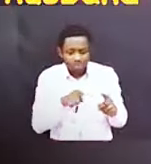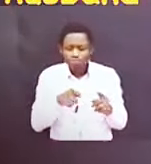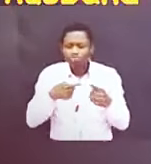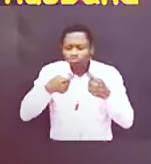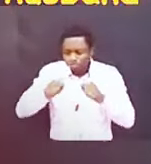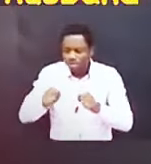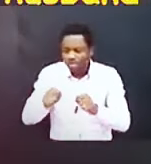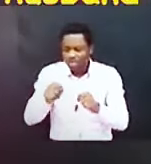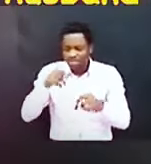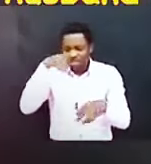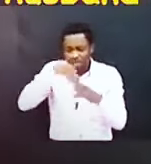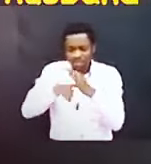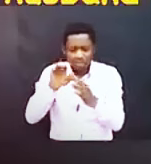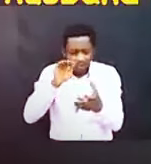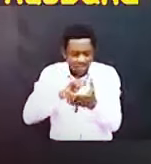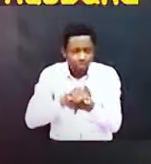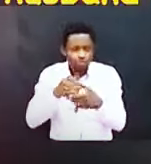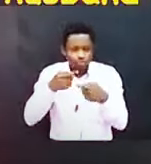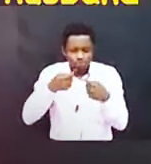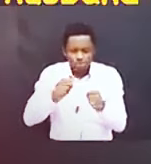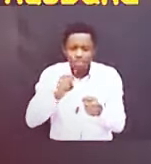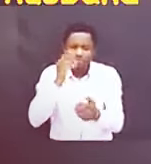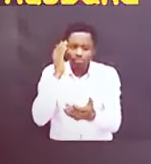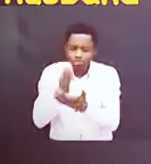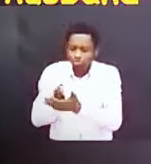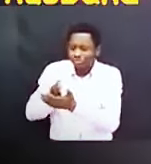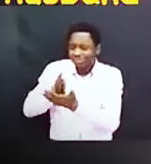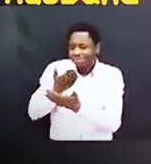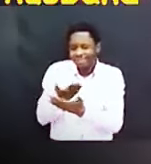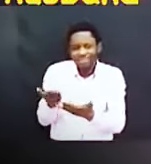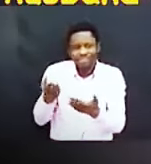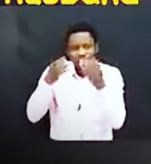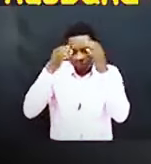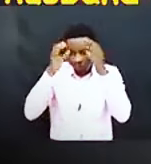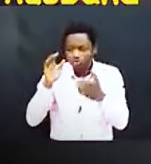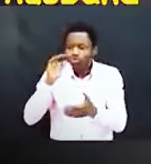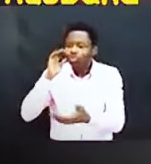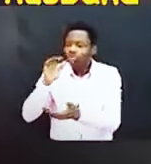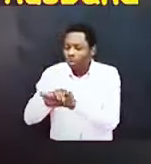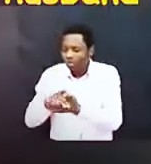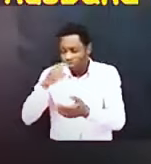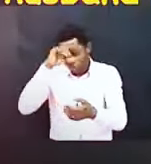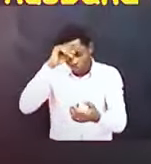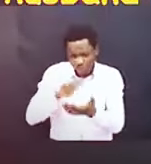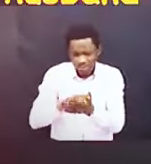your spouse be suspicious of you. Try.